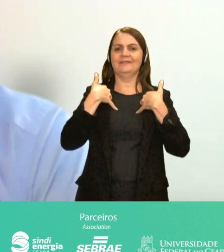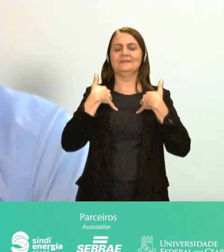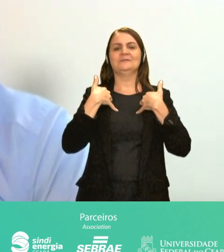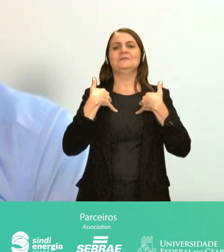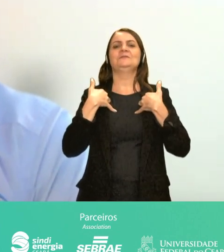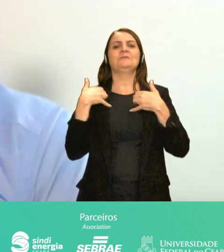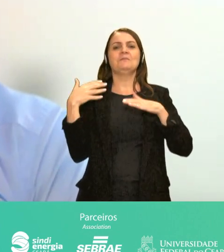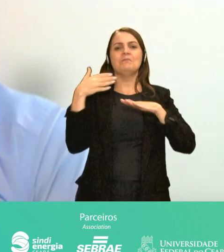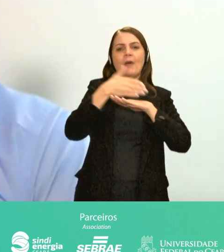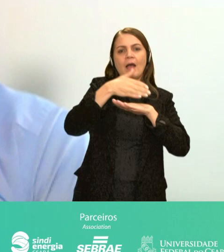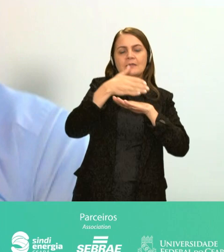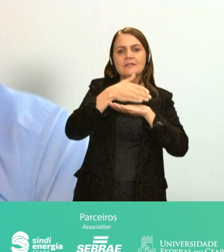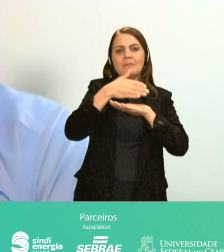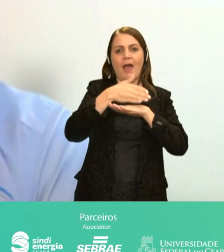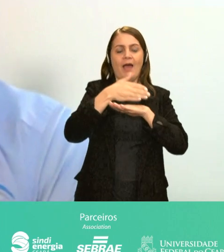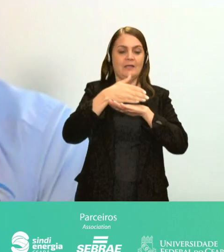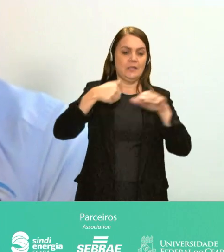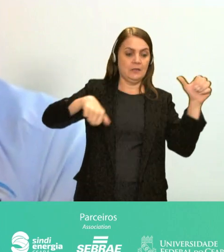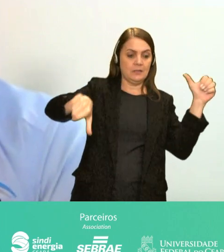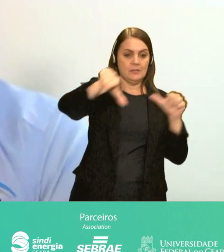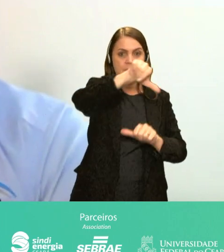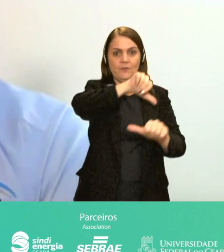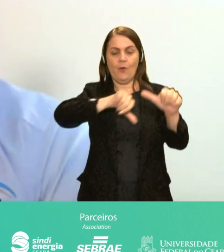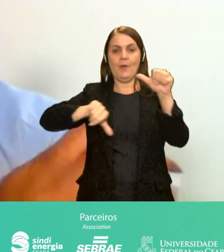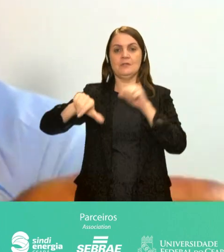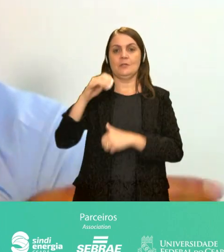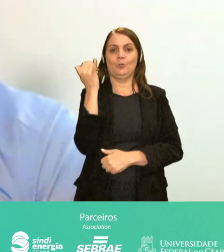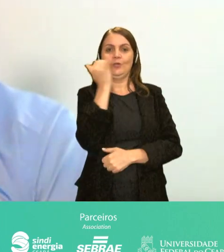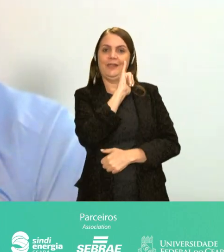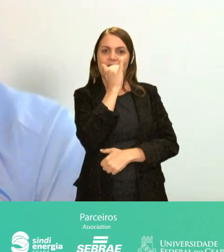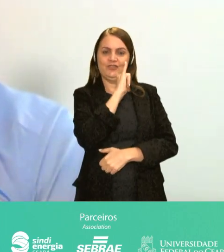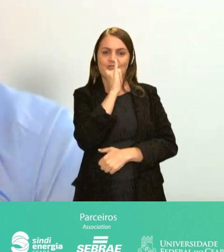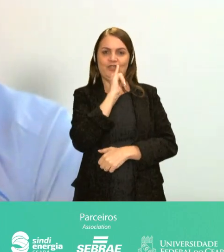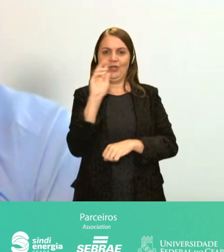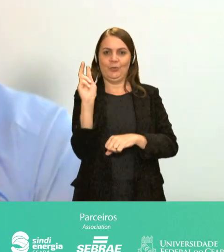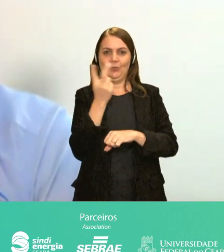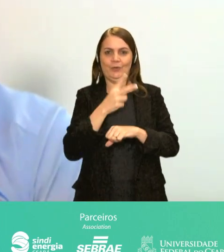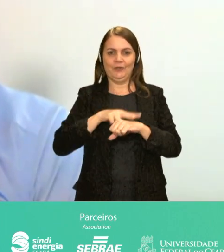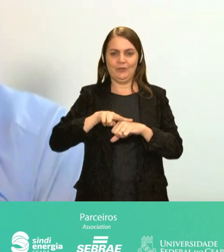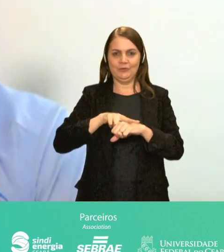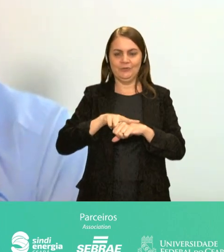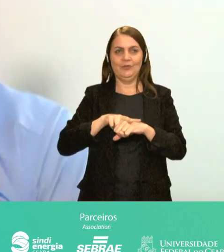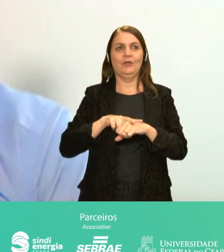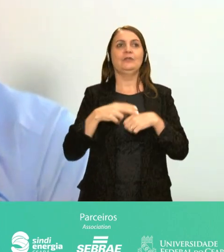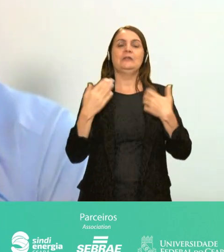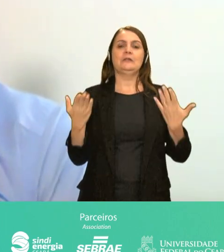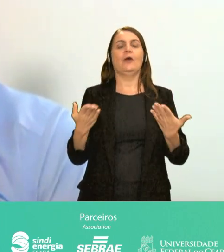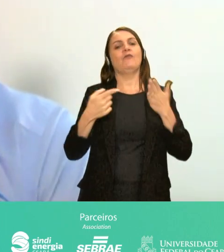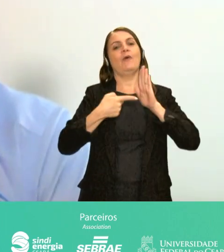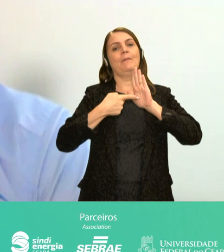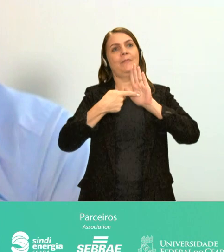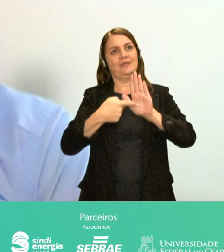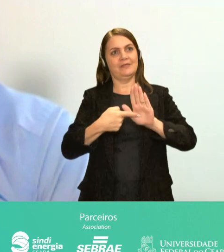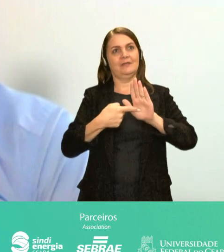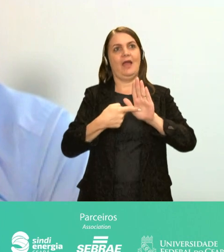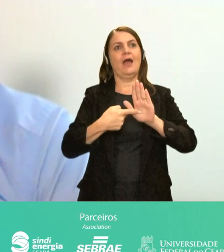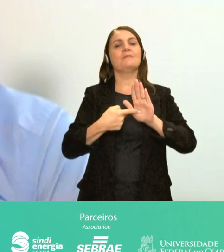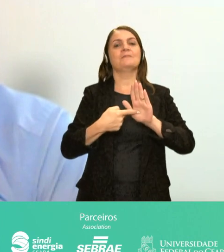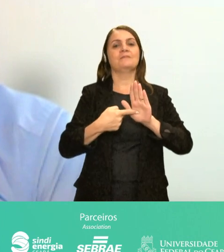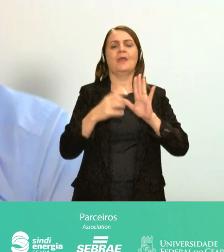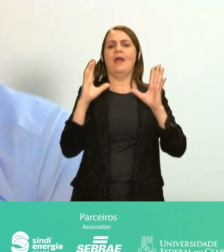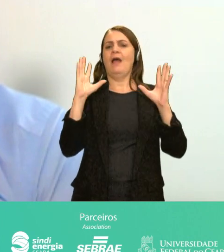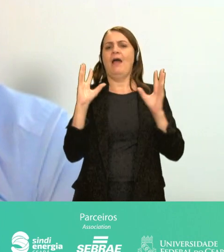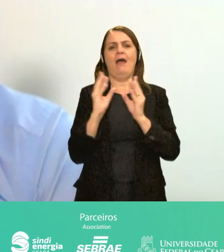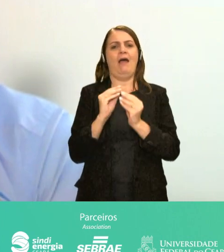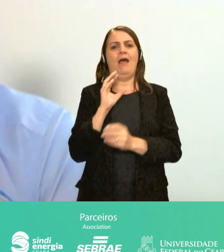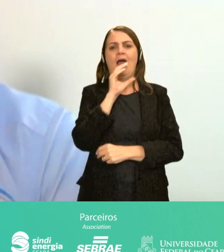transition that you're involved with. So I'll start my presentation shortly with a quick introduction and the business development manager at Clean